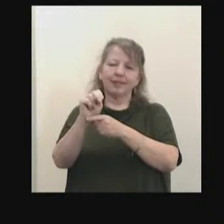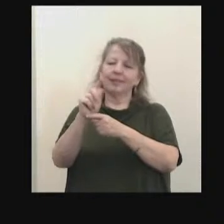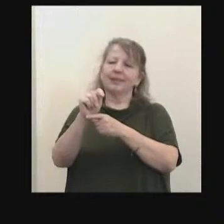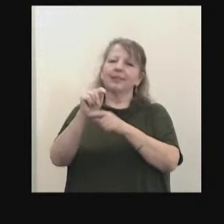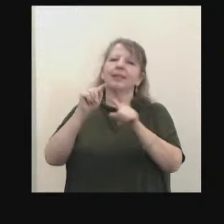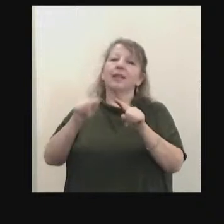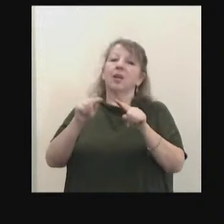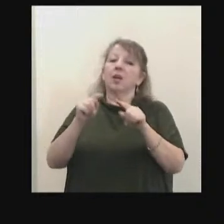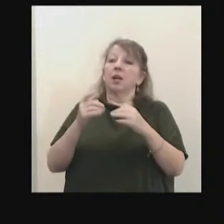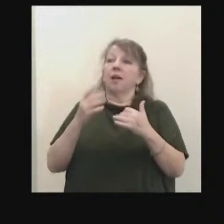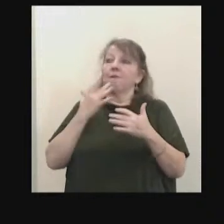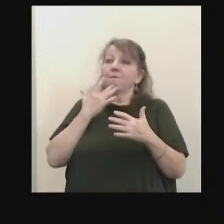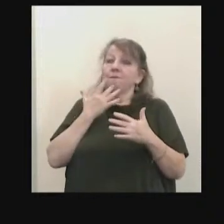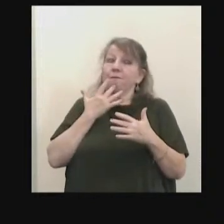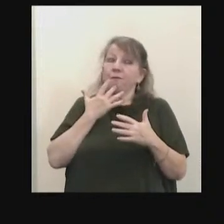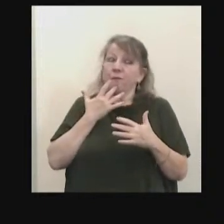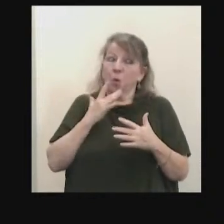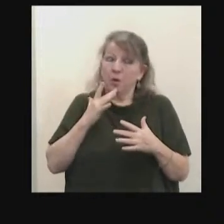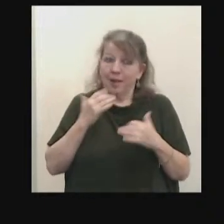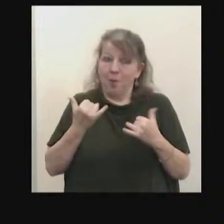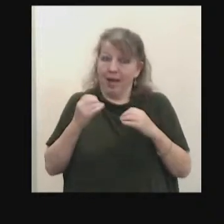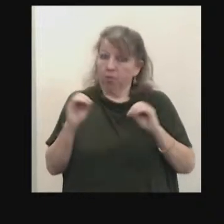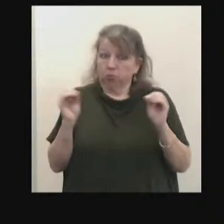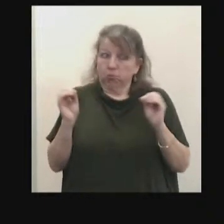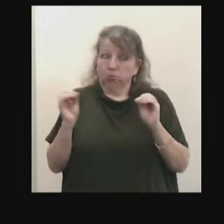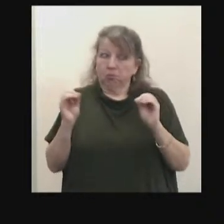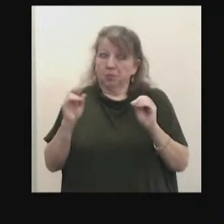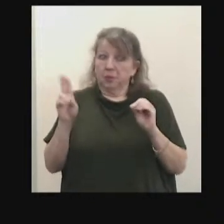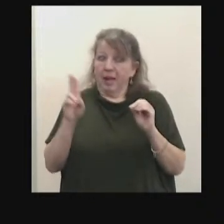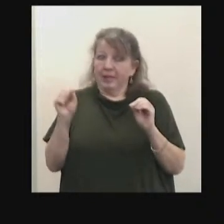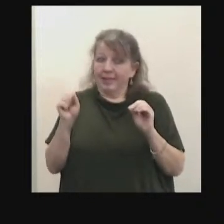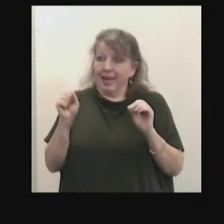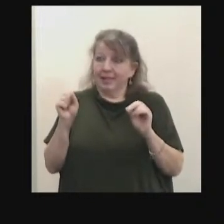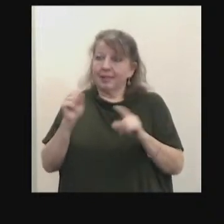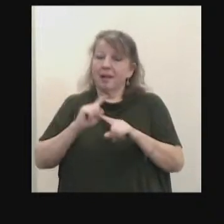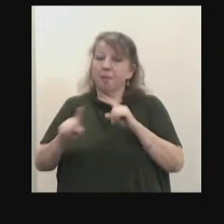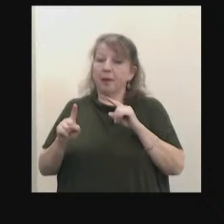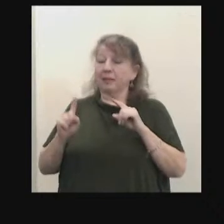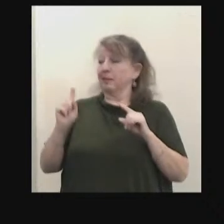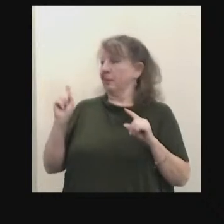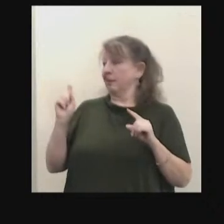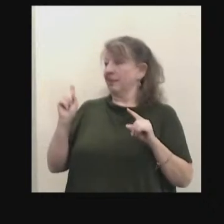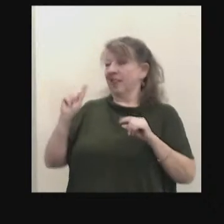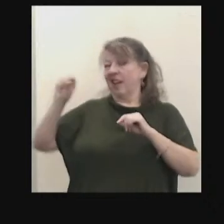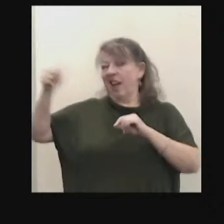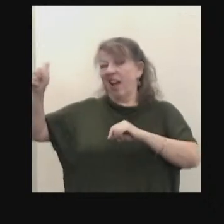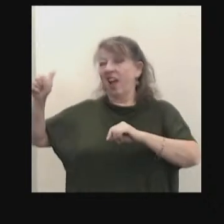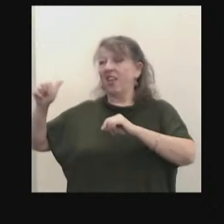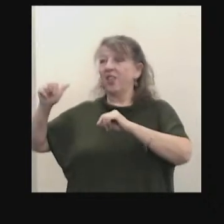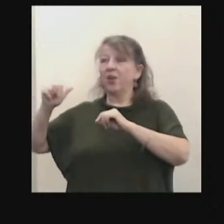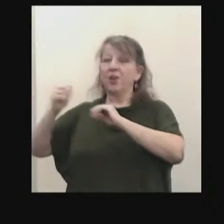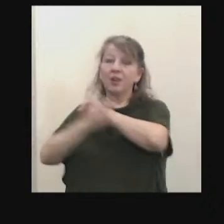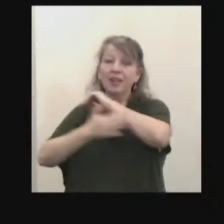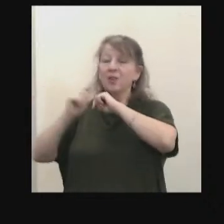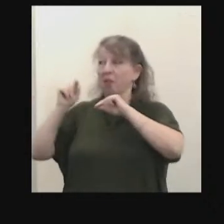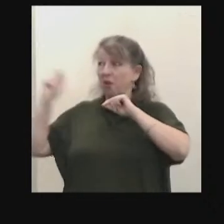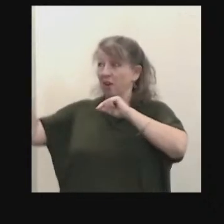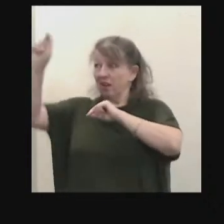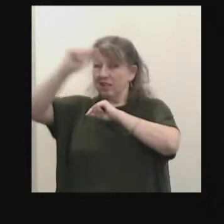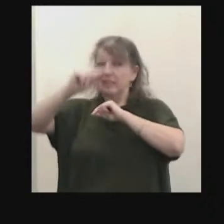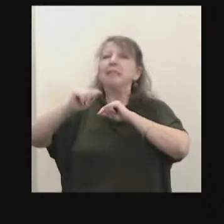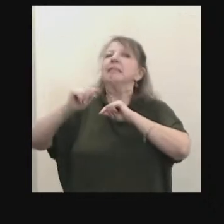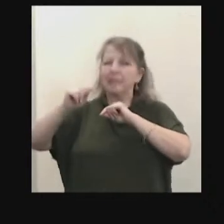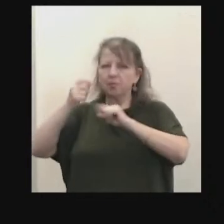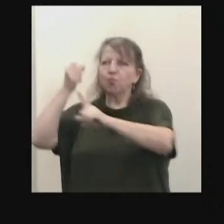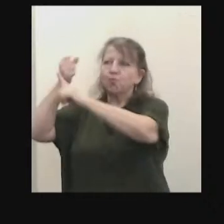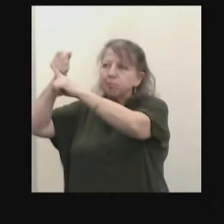cases right now in the United States, although it is breathing down our neck and it's probably here and we just haven't found it yet. There have been cases detected, of course,